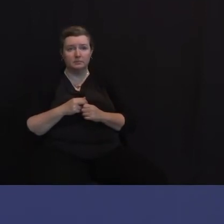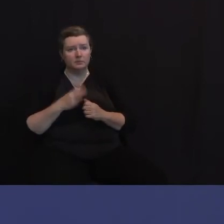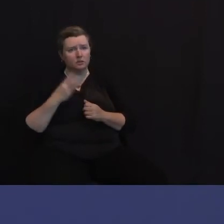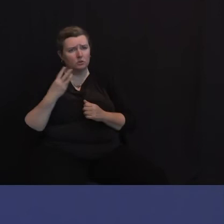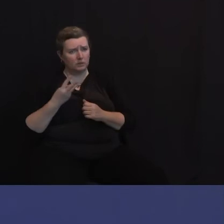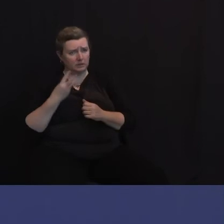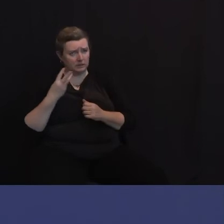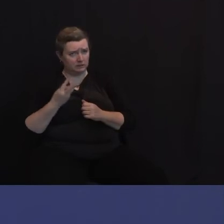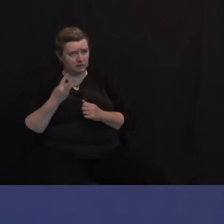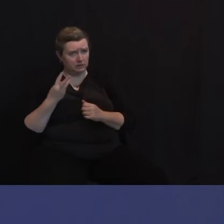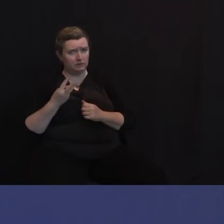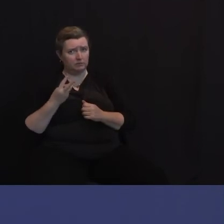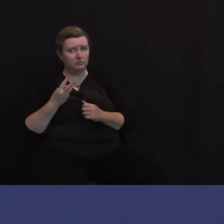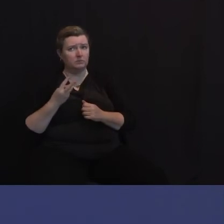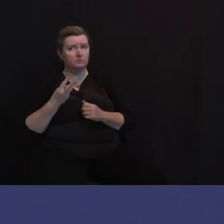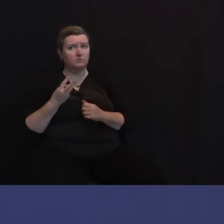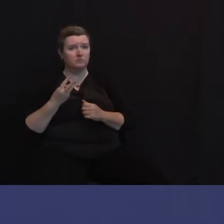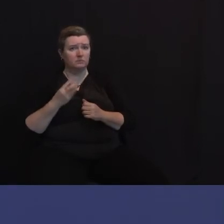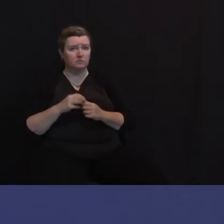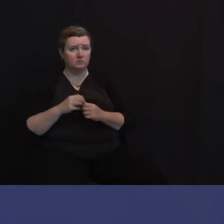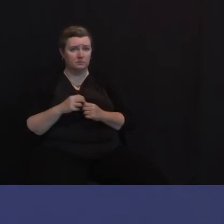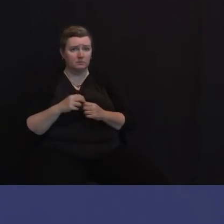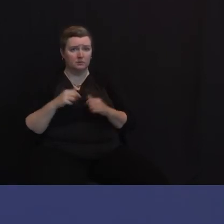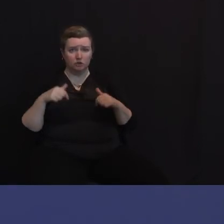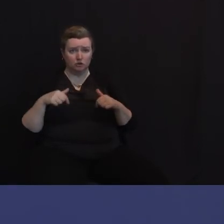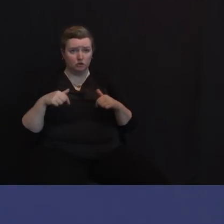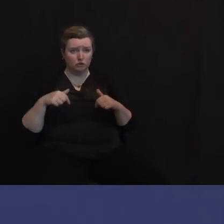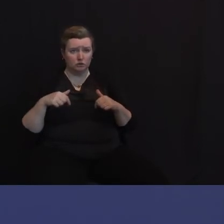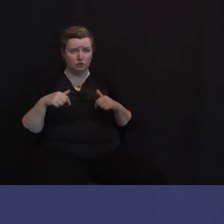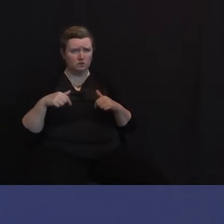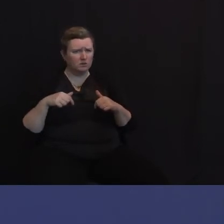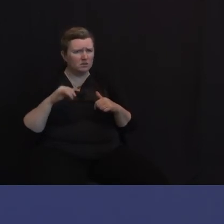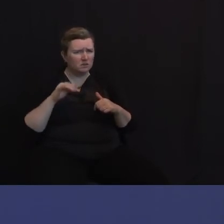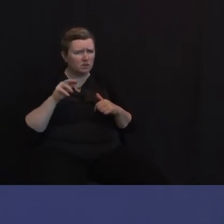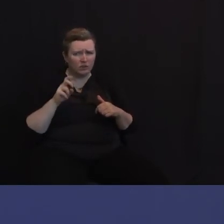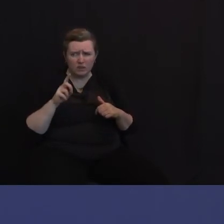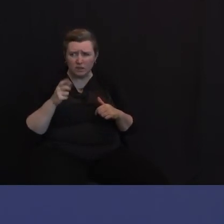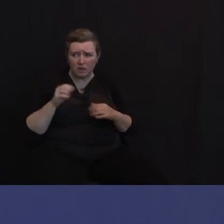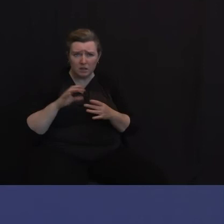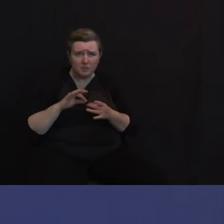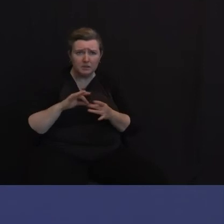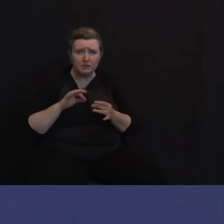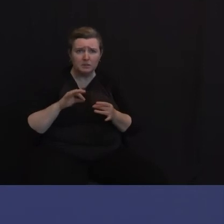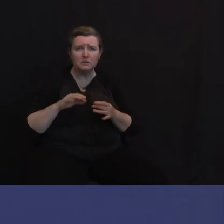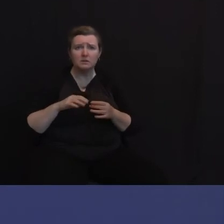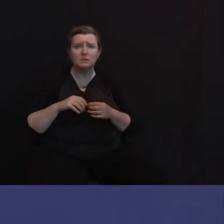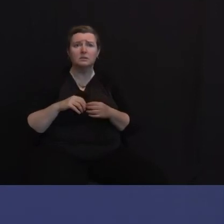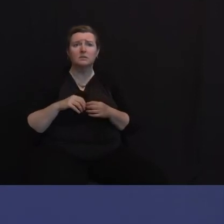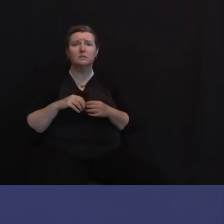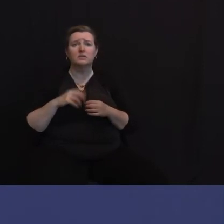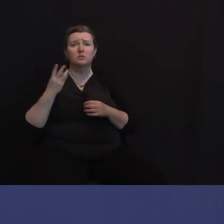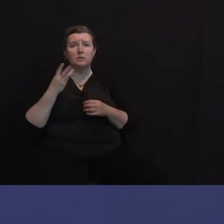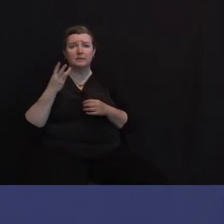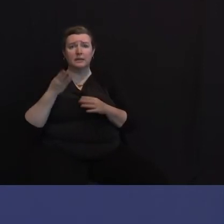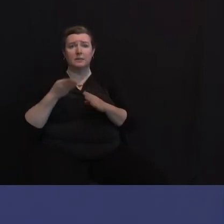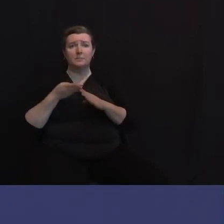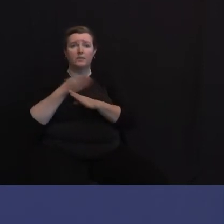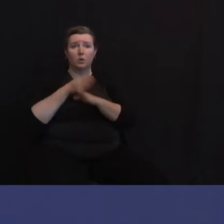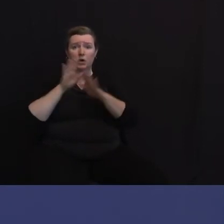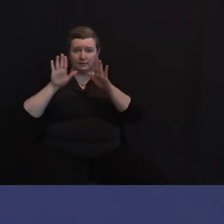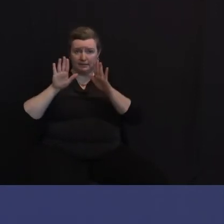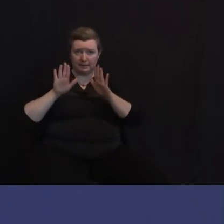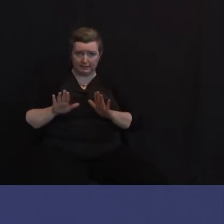ask Jared to come in here in a second and add any color along with Pat. Even on a Wednesday before a Sunday, it's probably even